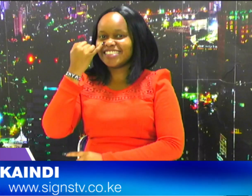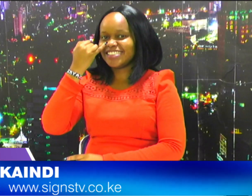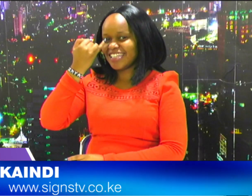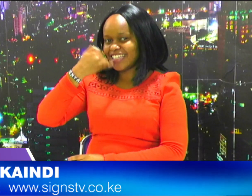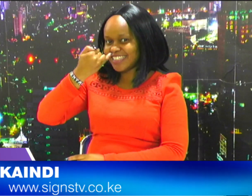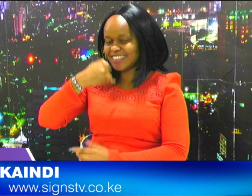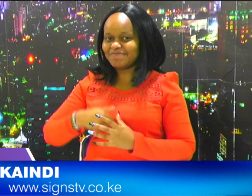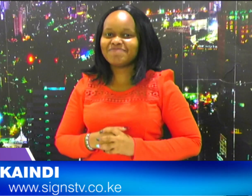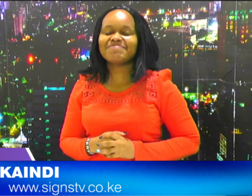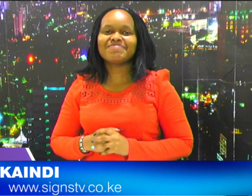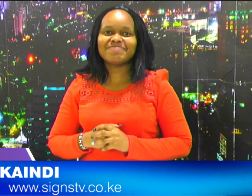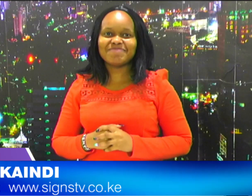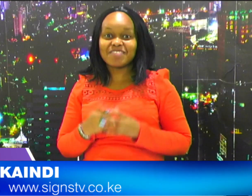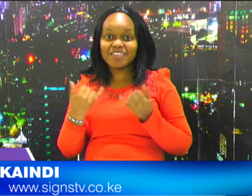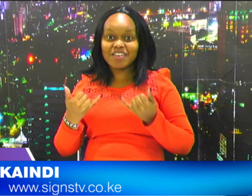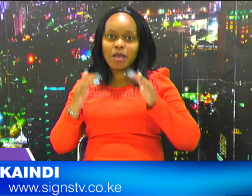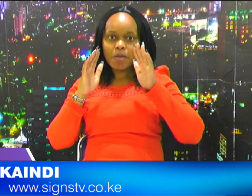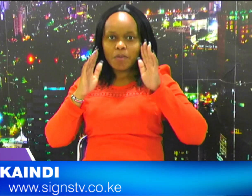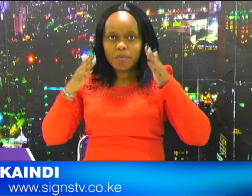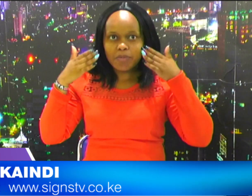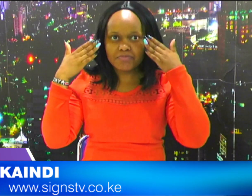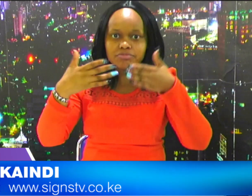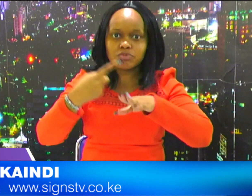and my voicing interpreter Irene Chibiwot.